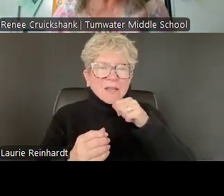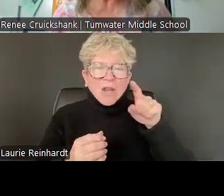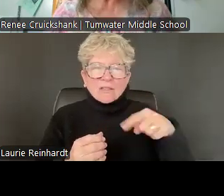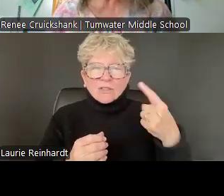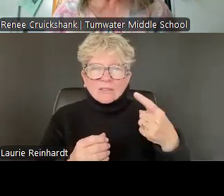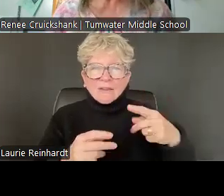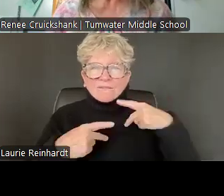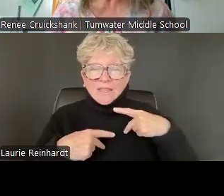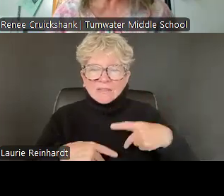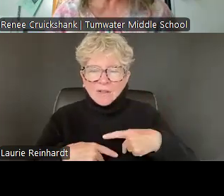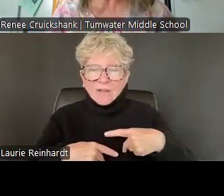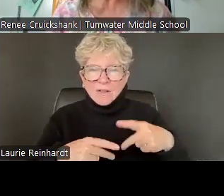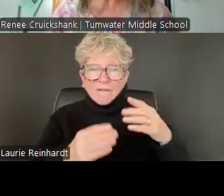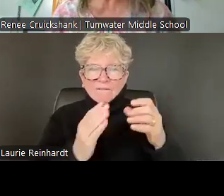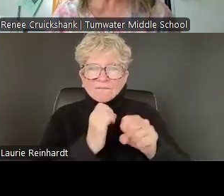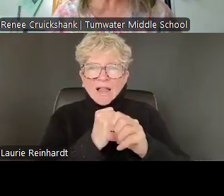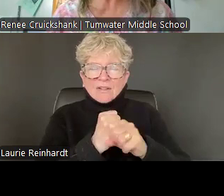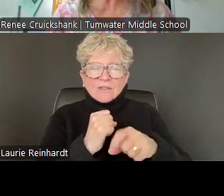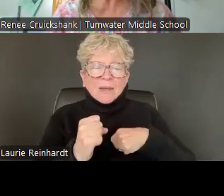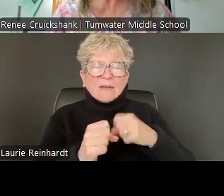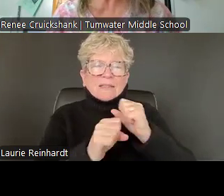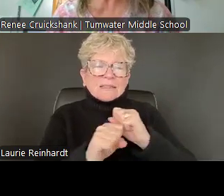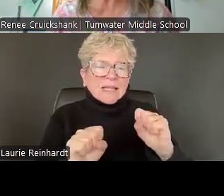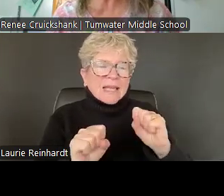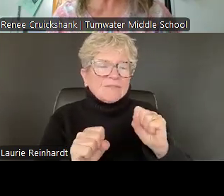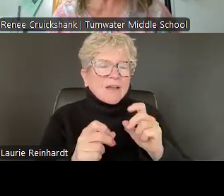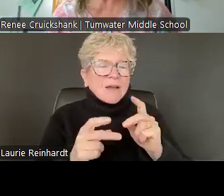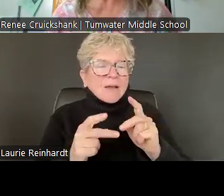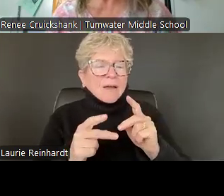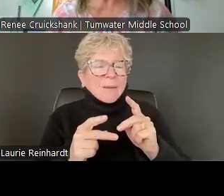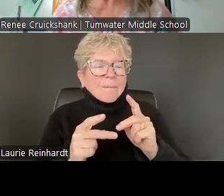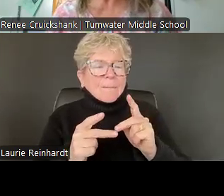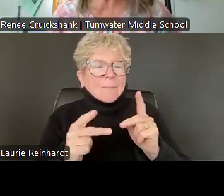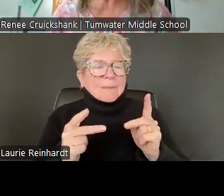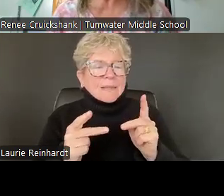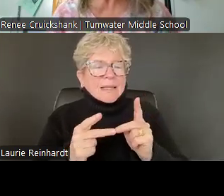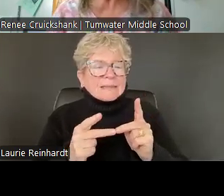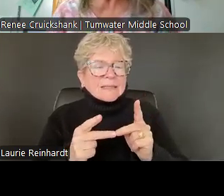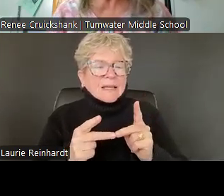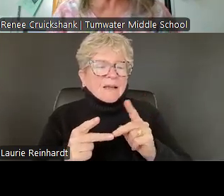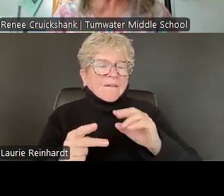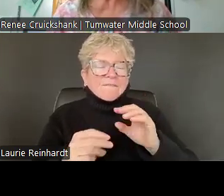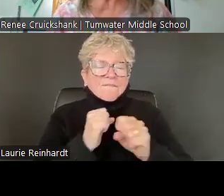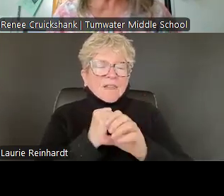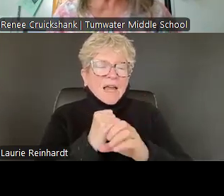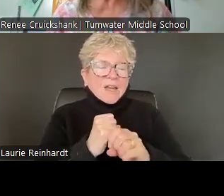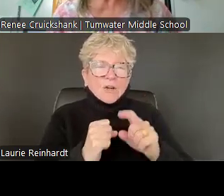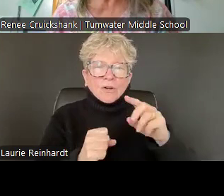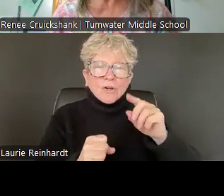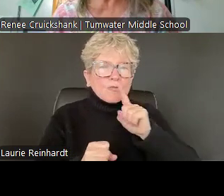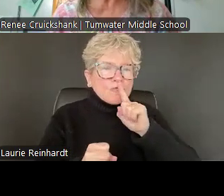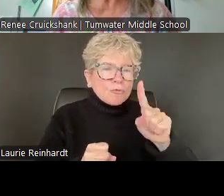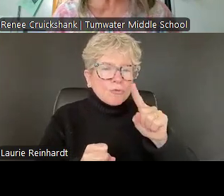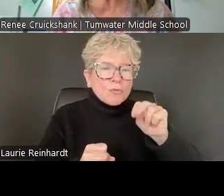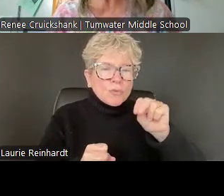but I had like Safe Place flyers and True North and the Youth Helpline, trying to think of some